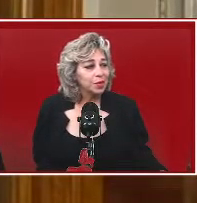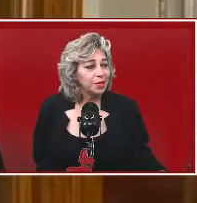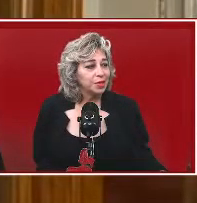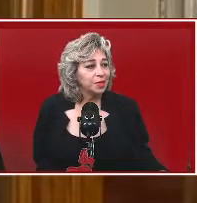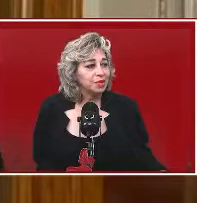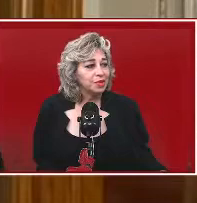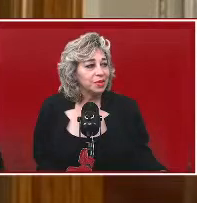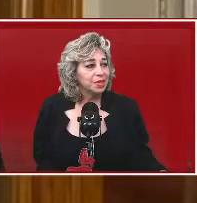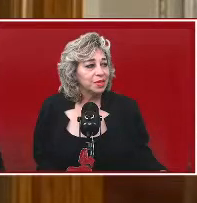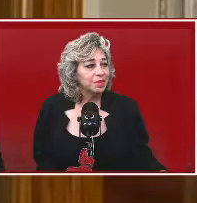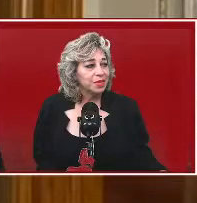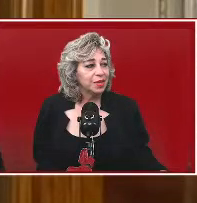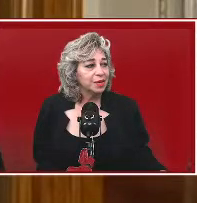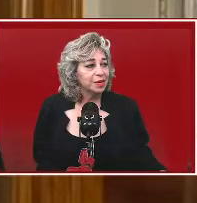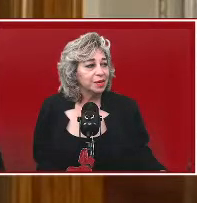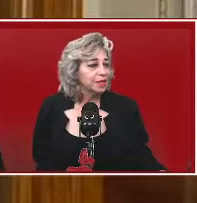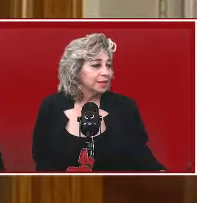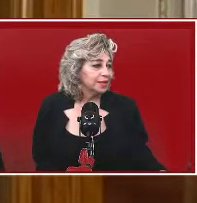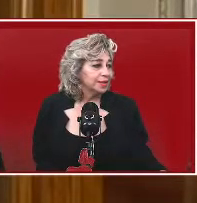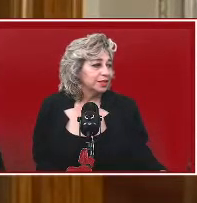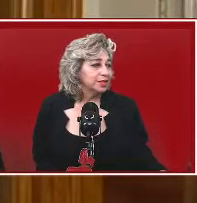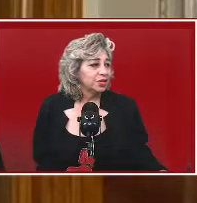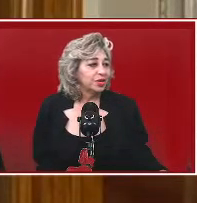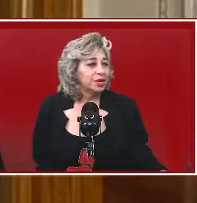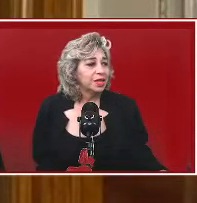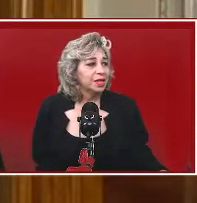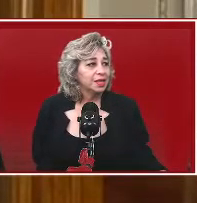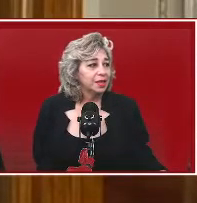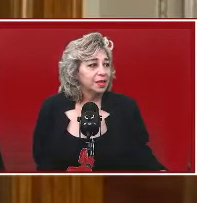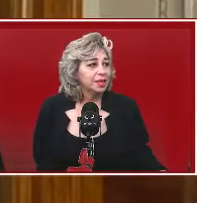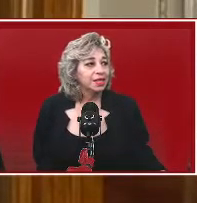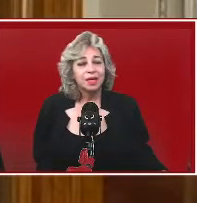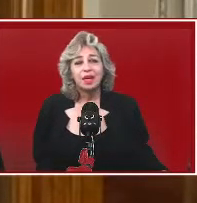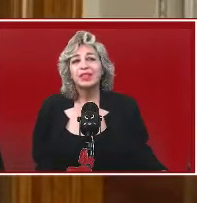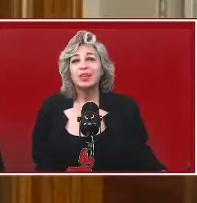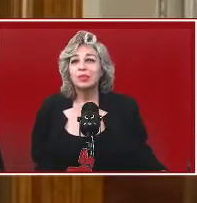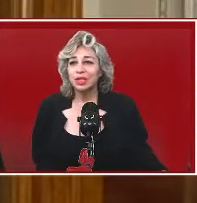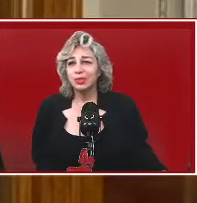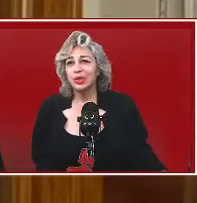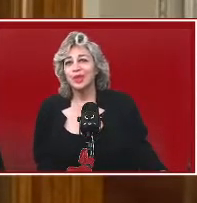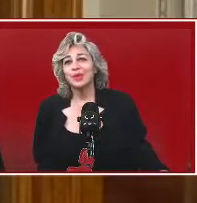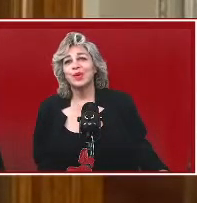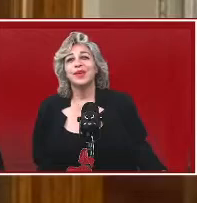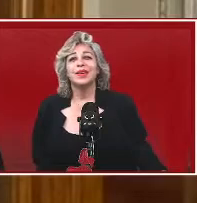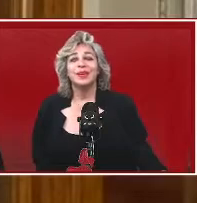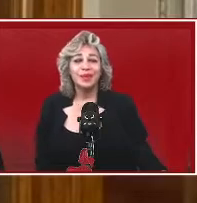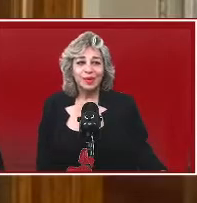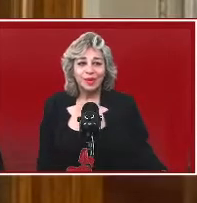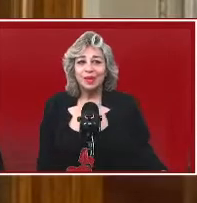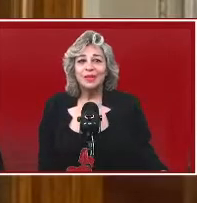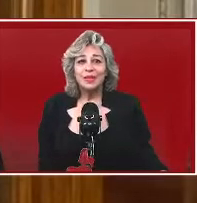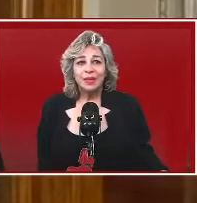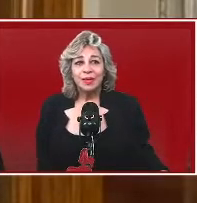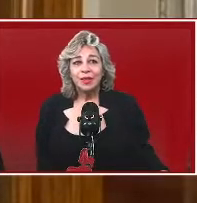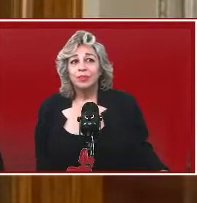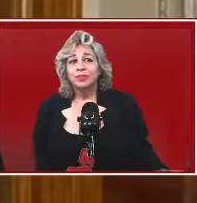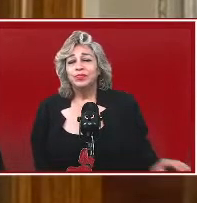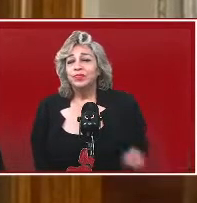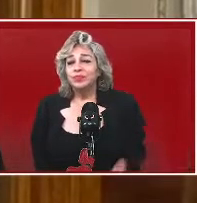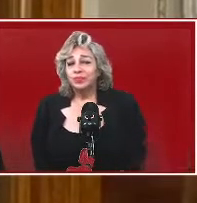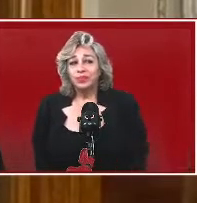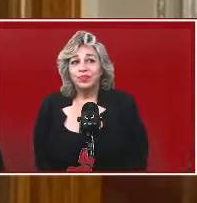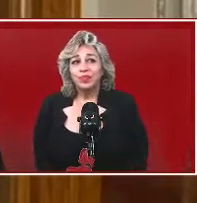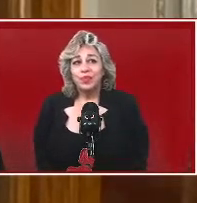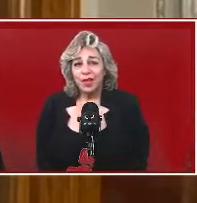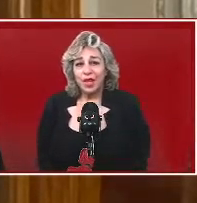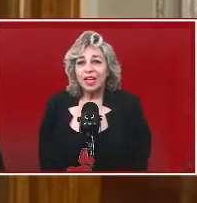One moment, I'm doing something. Sorry. I've got multiple things going on. En